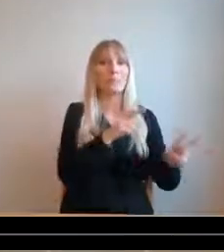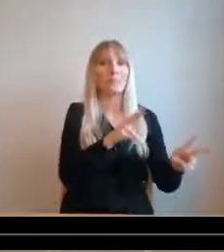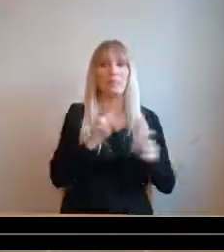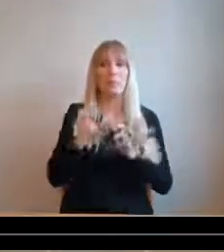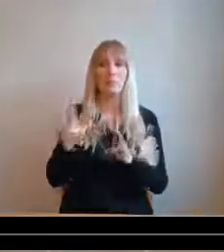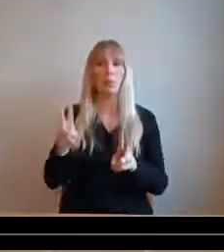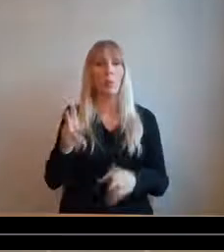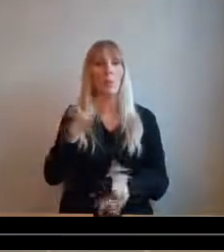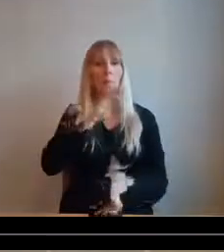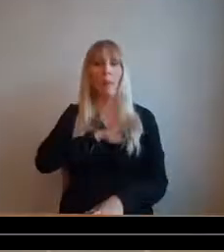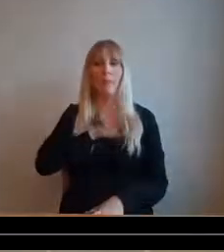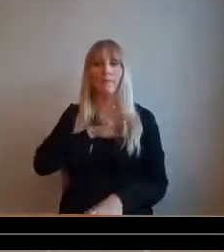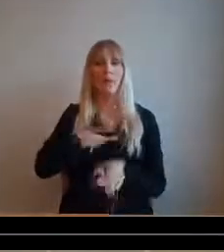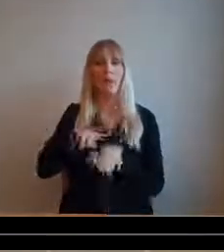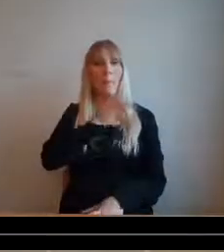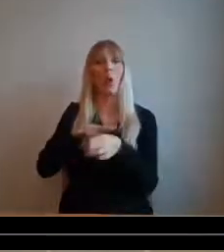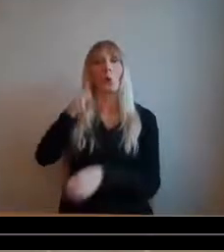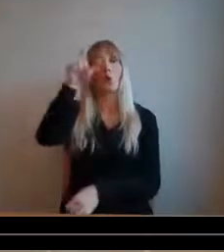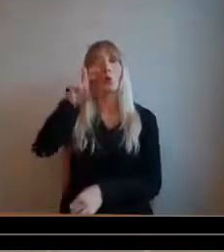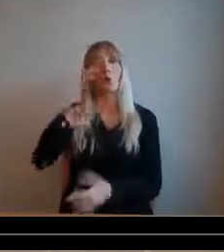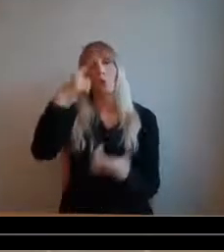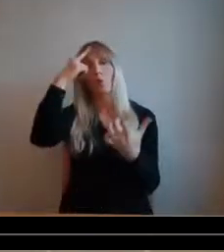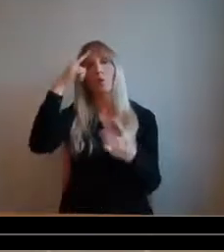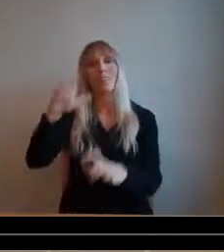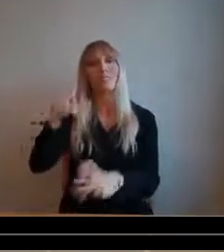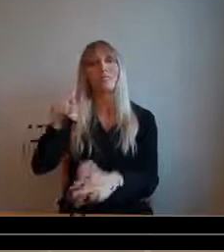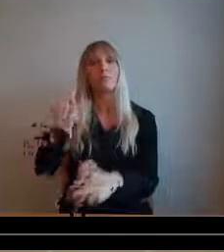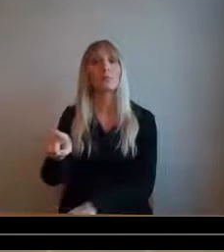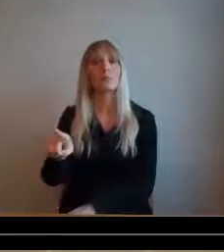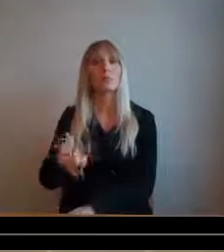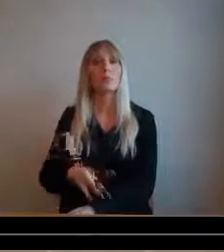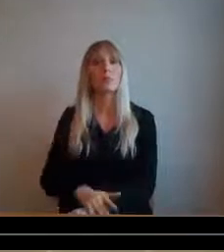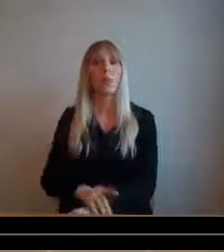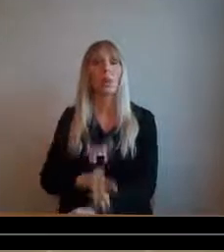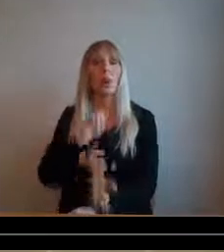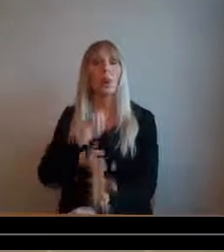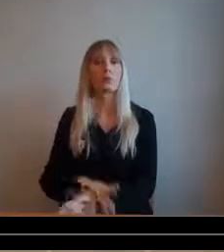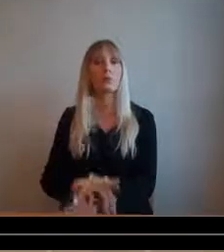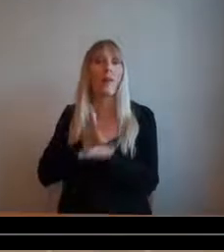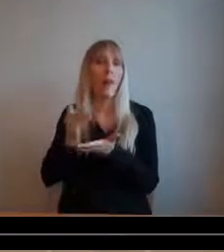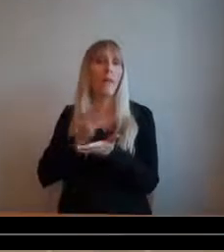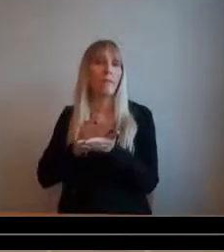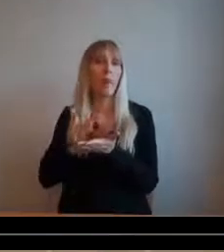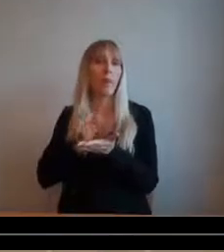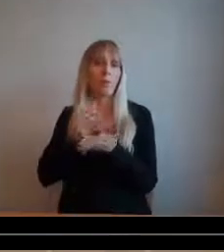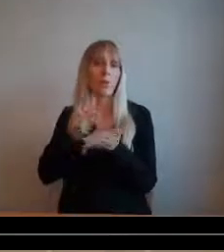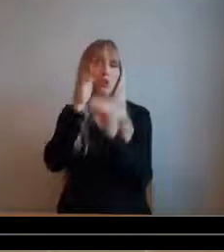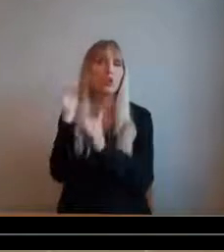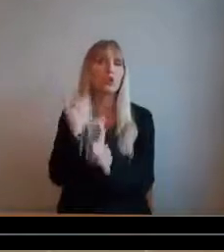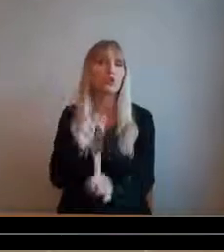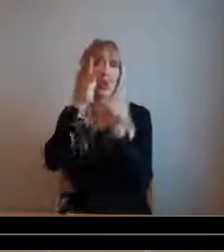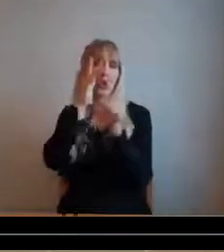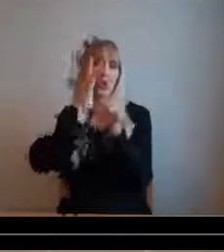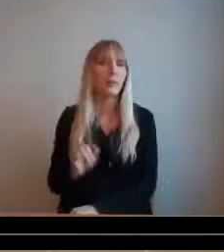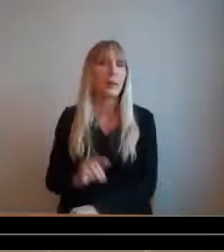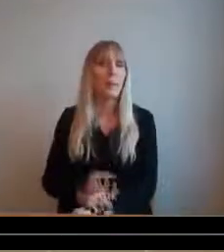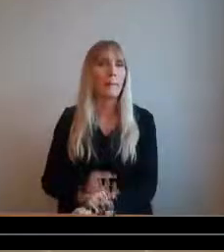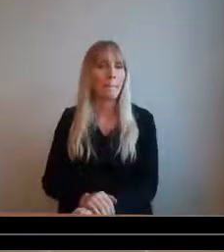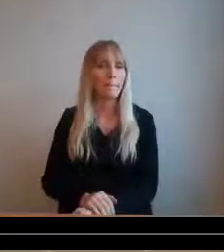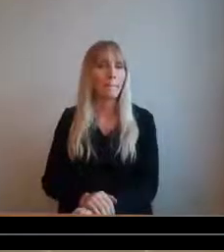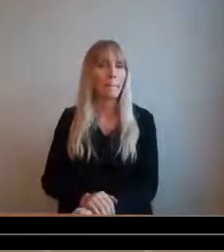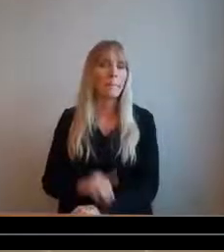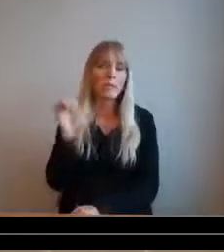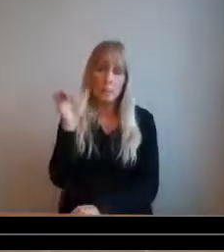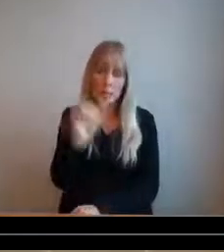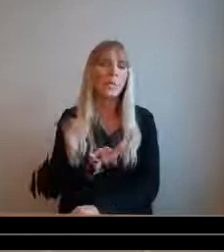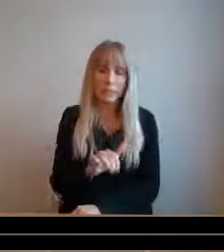that. Perhaps we ought to seek a further clarification, but yeah, I believe that is the case. Yeah,